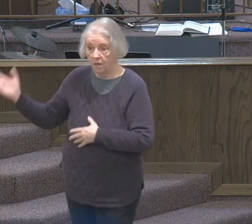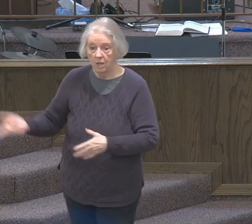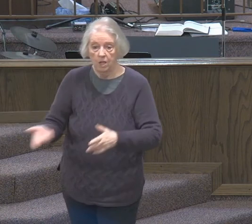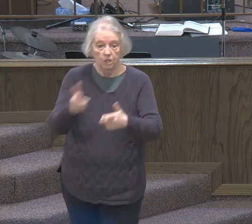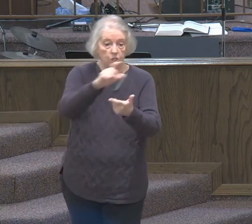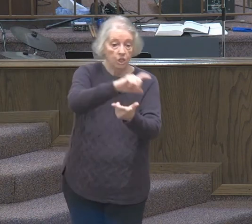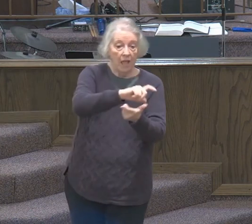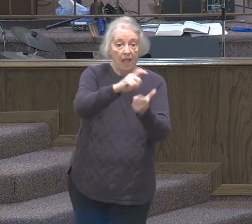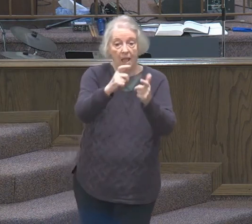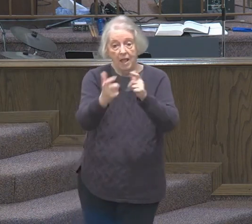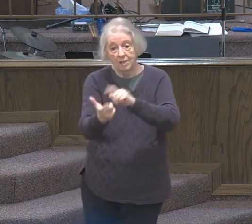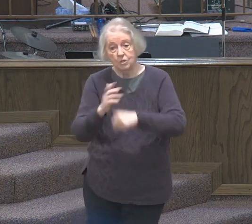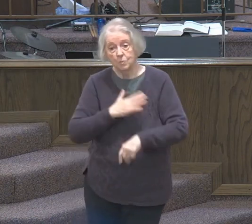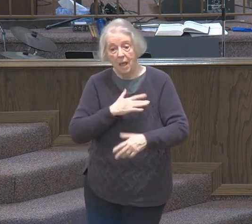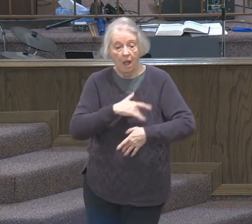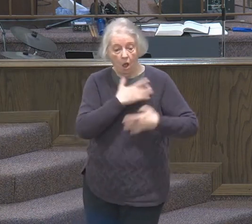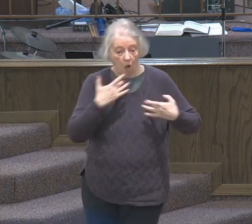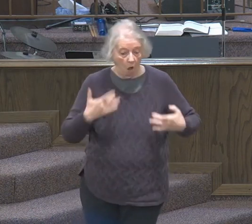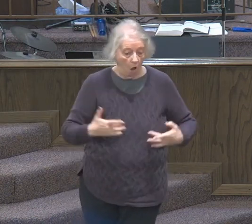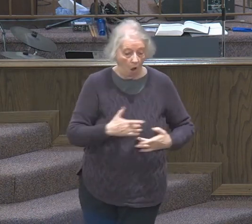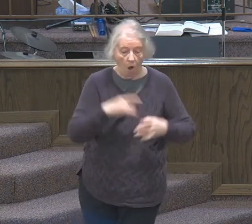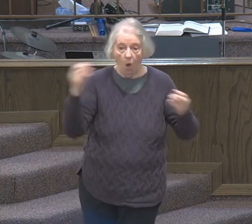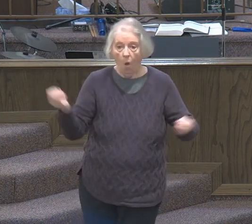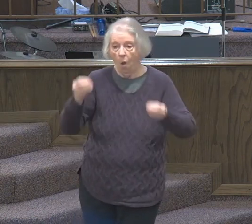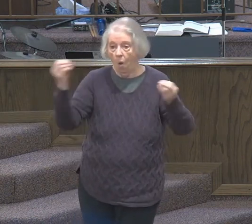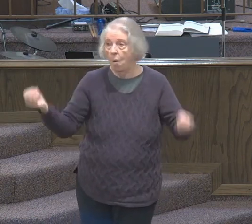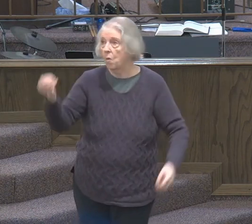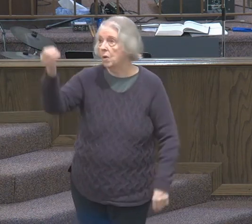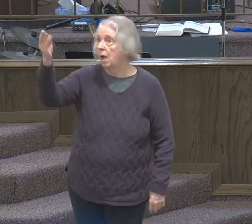O God, make it ever true.